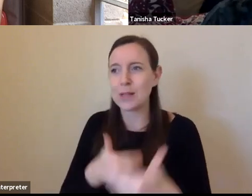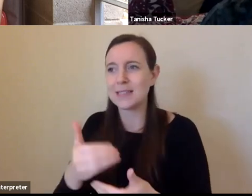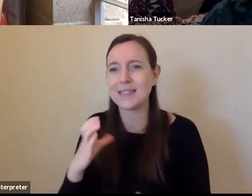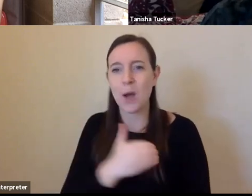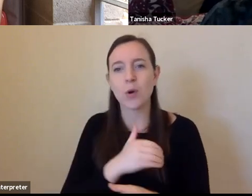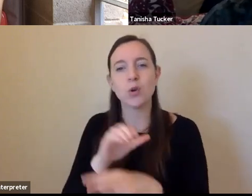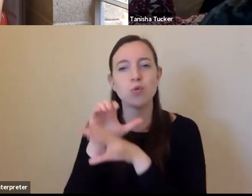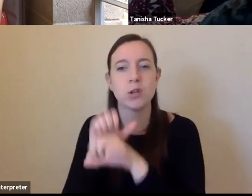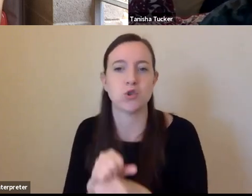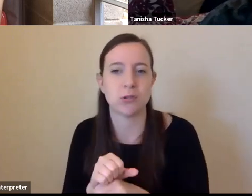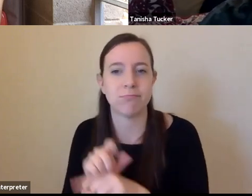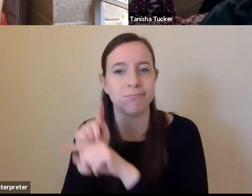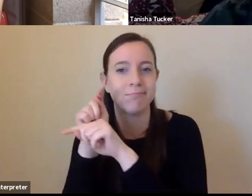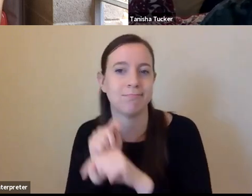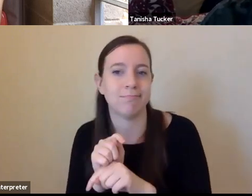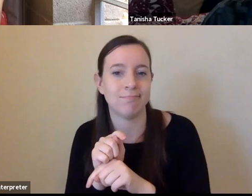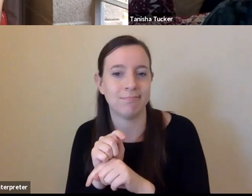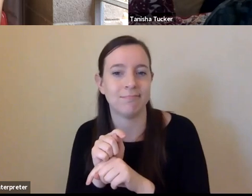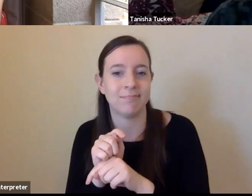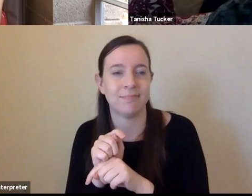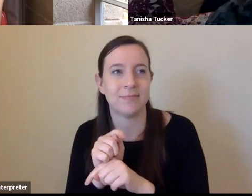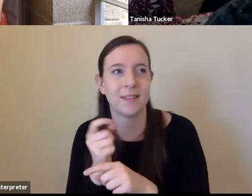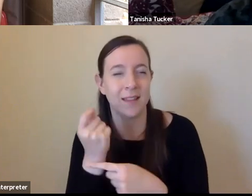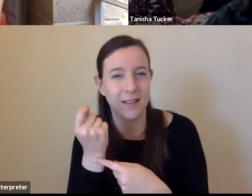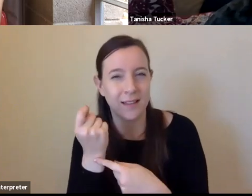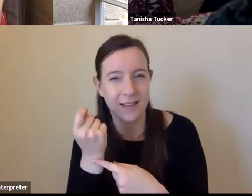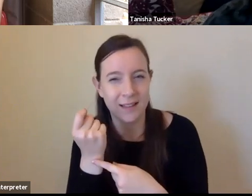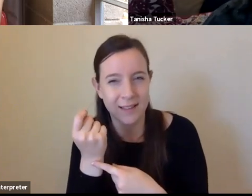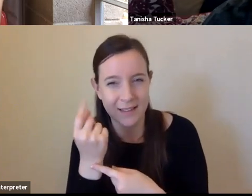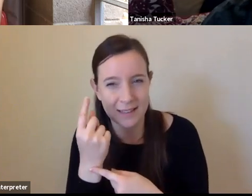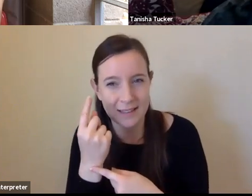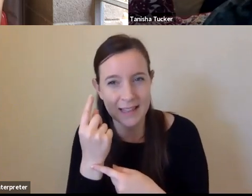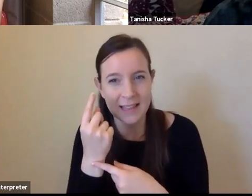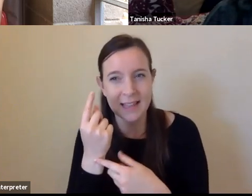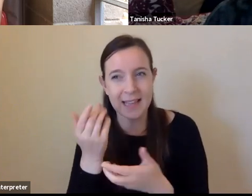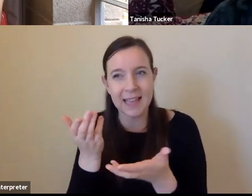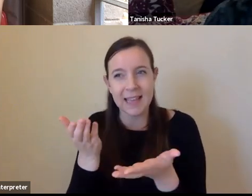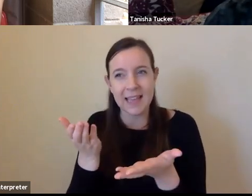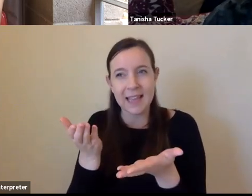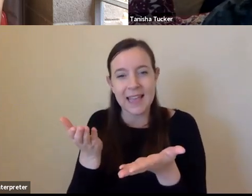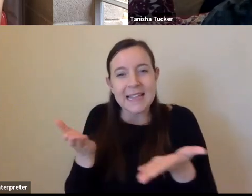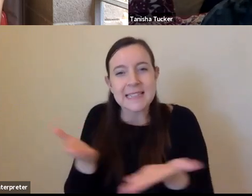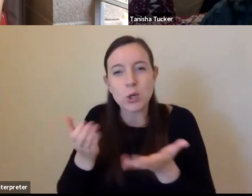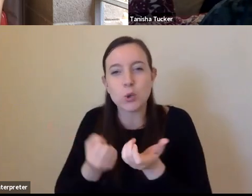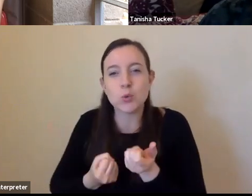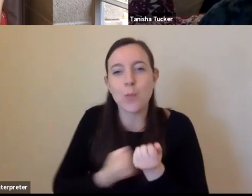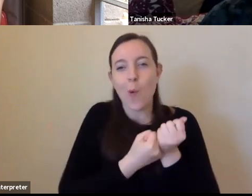tradition is here for us, but it's not for sale, so to speak.